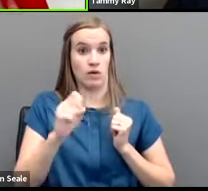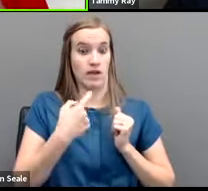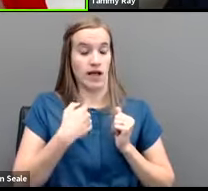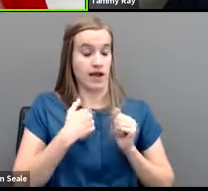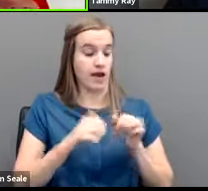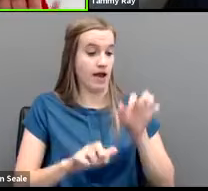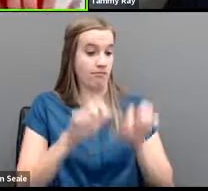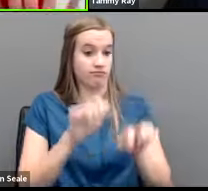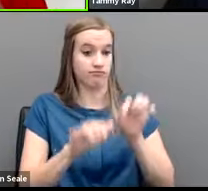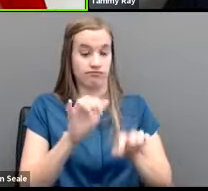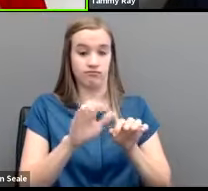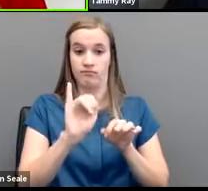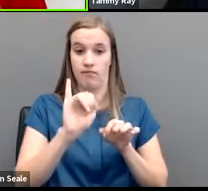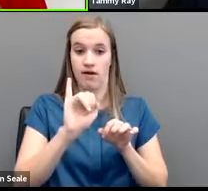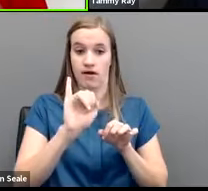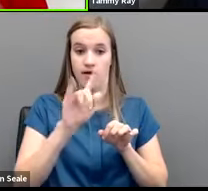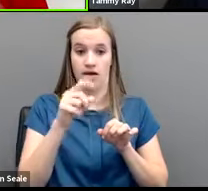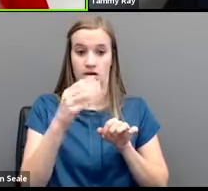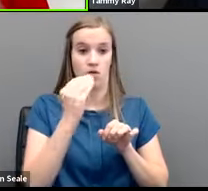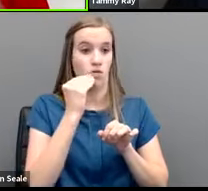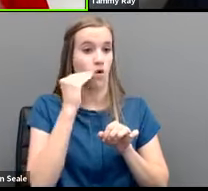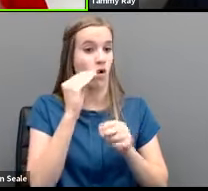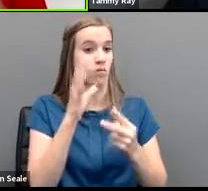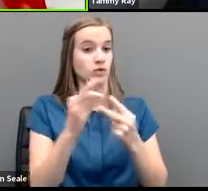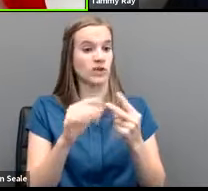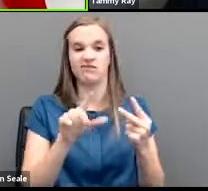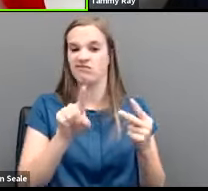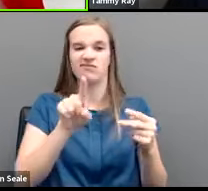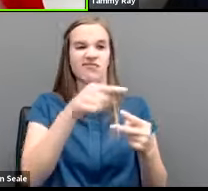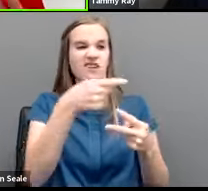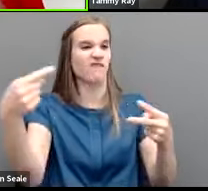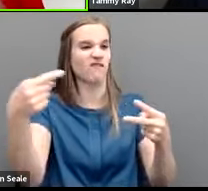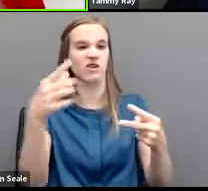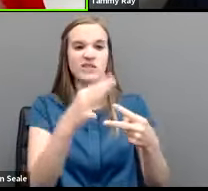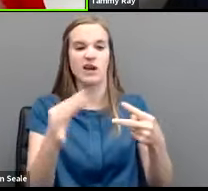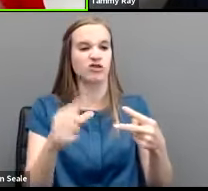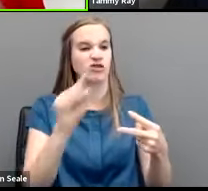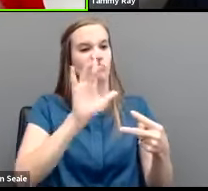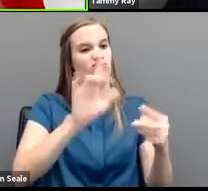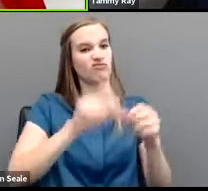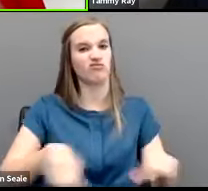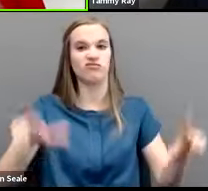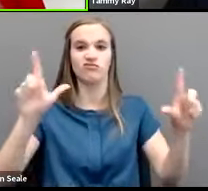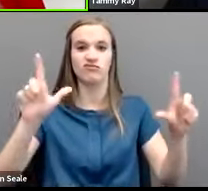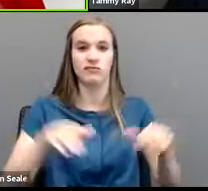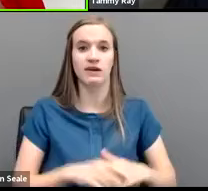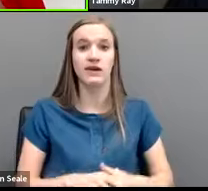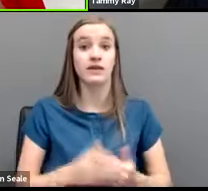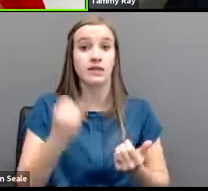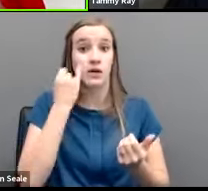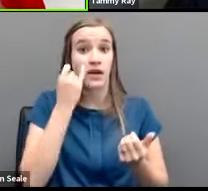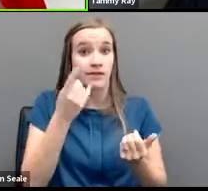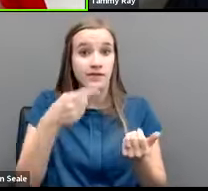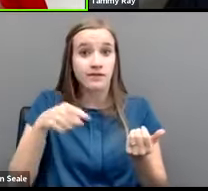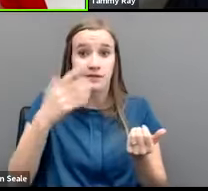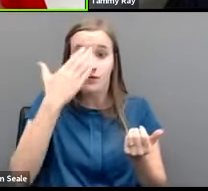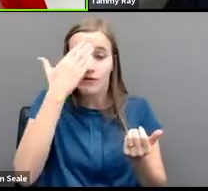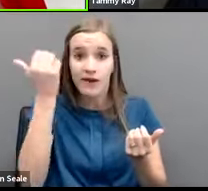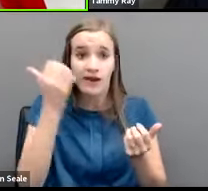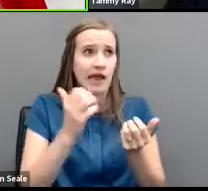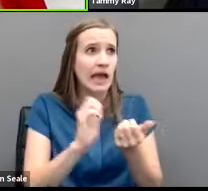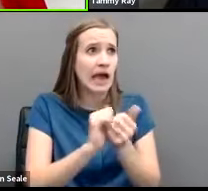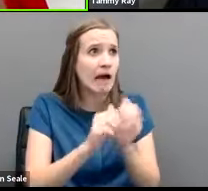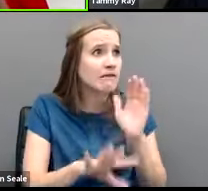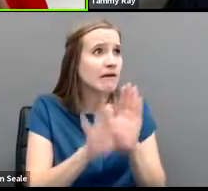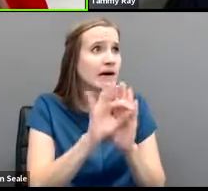just type it in, it pops right up. So if you forget about it and it pops up in your head later, just turn to